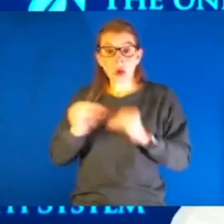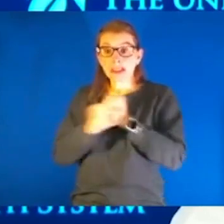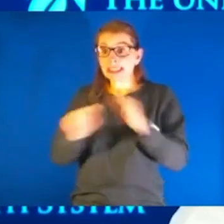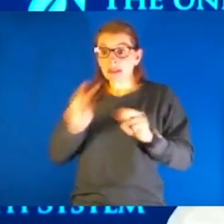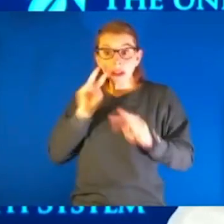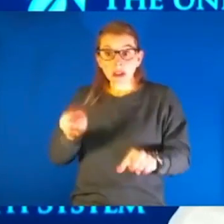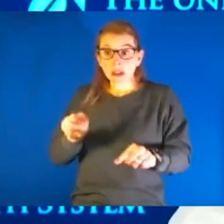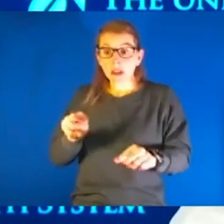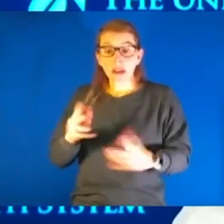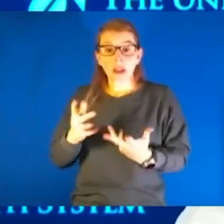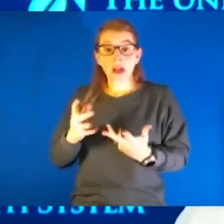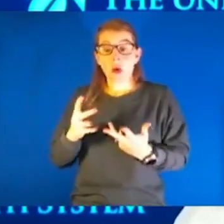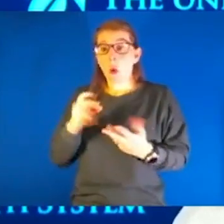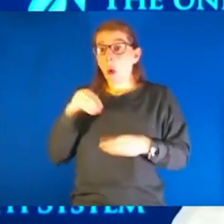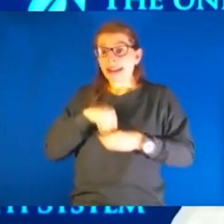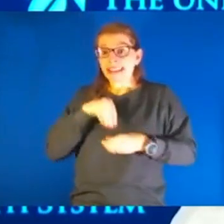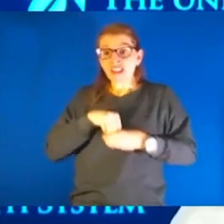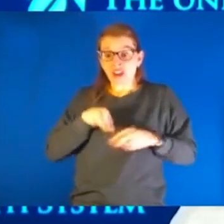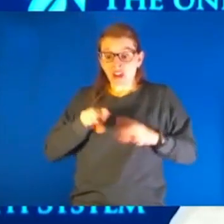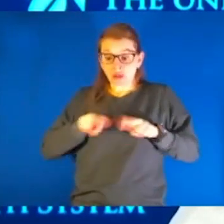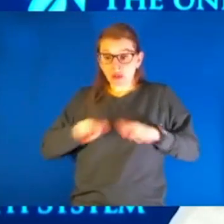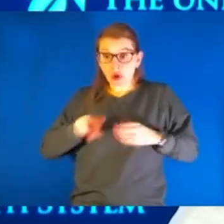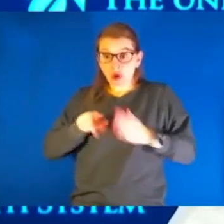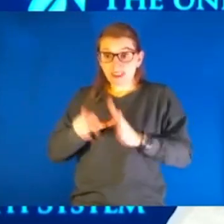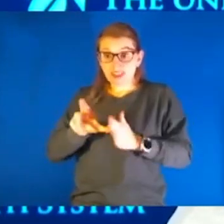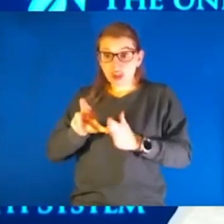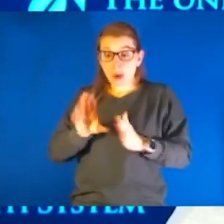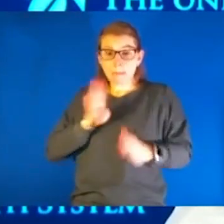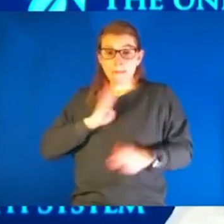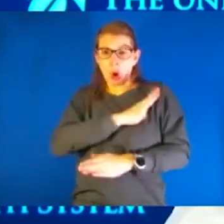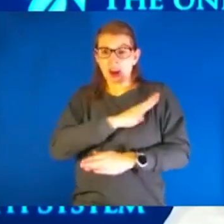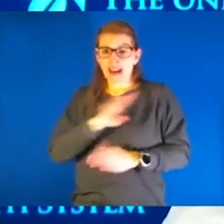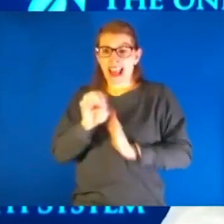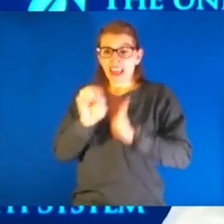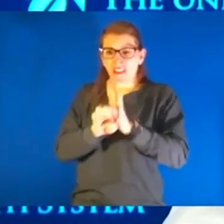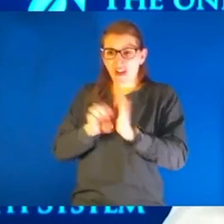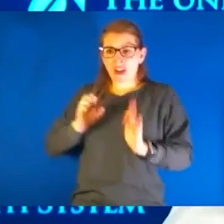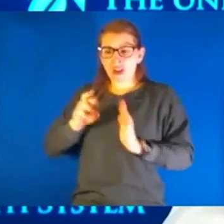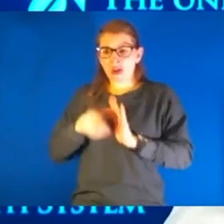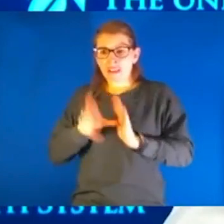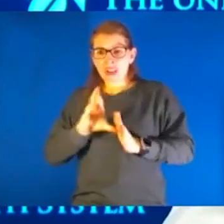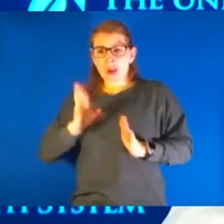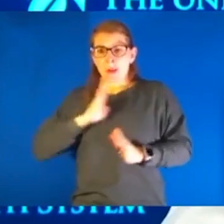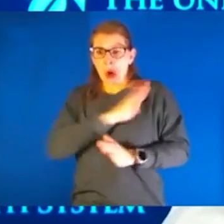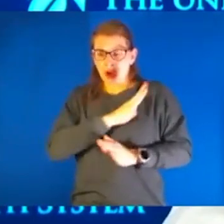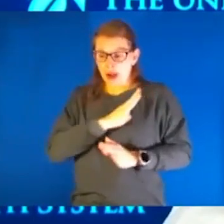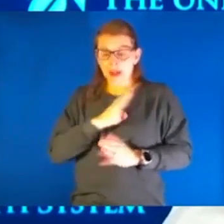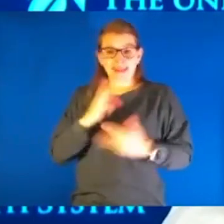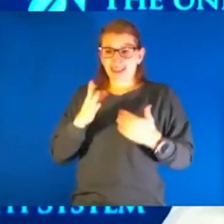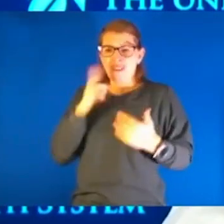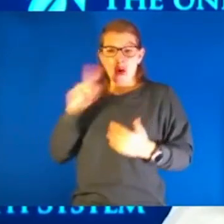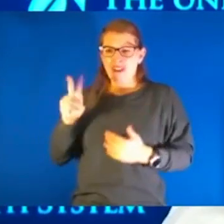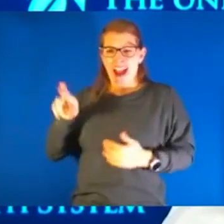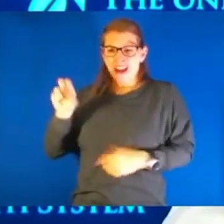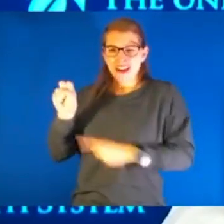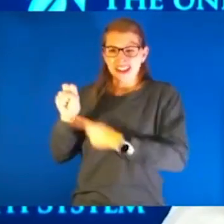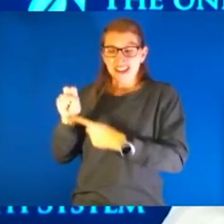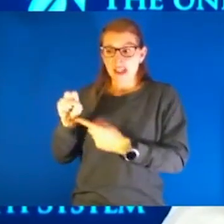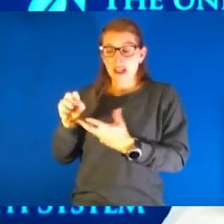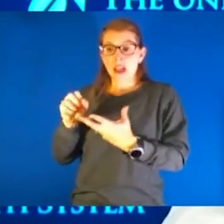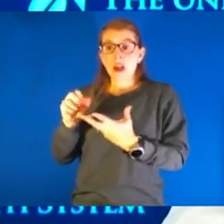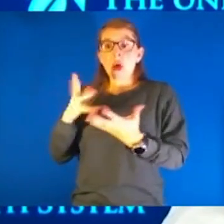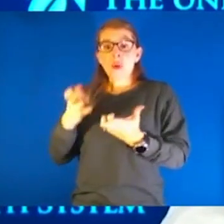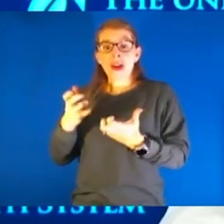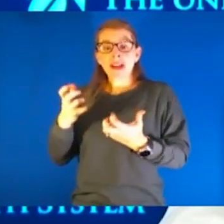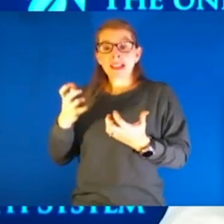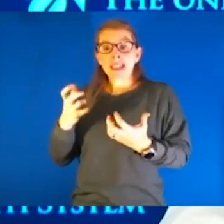internal review board or ethics commission looking at it for the viruses. So they're going to do what they're going to do, and they may kill the host, but what they're really trying to do is infect cells and